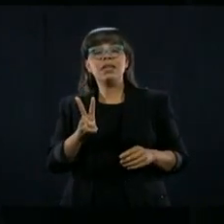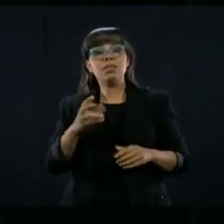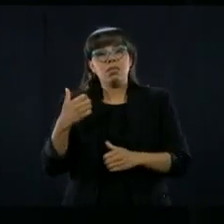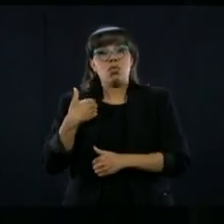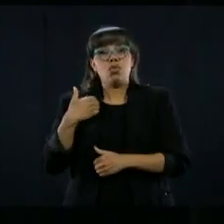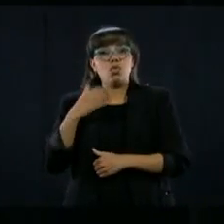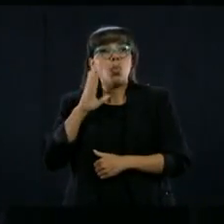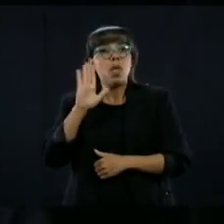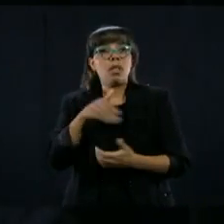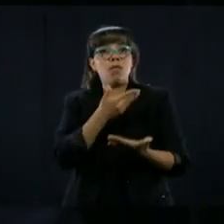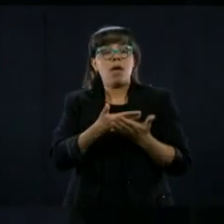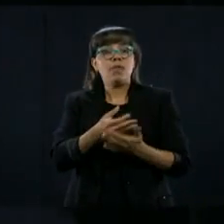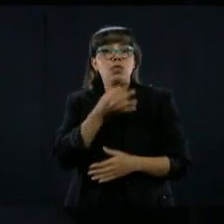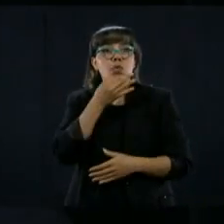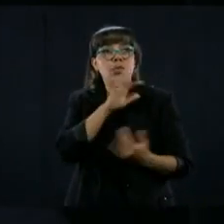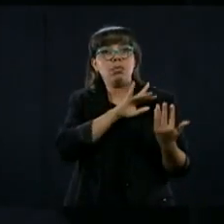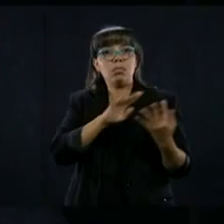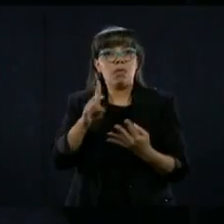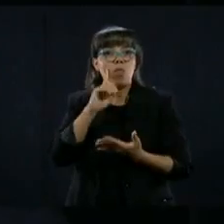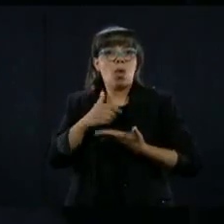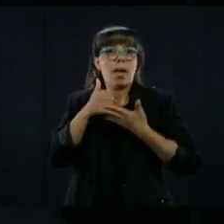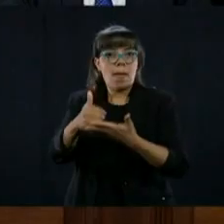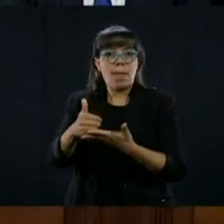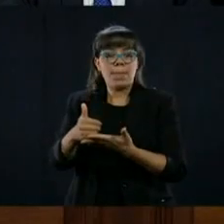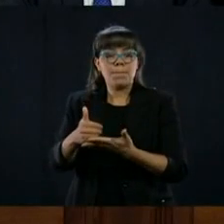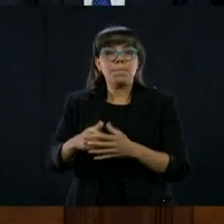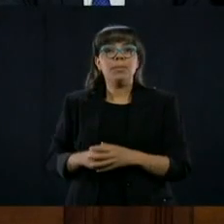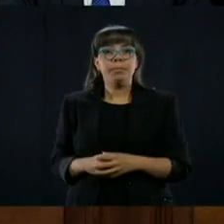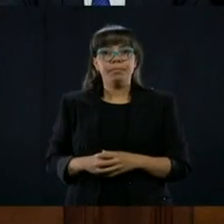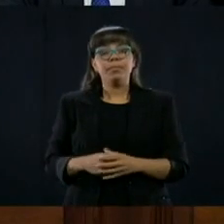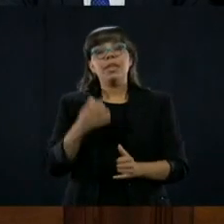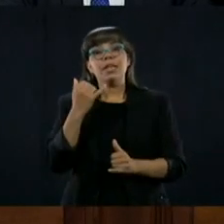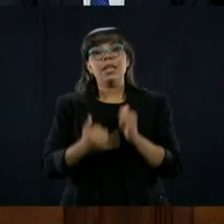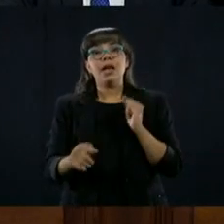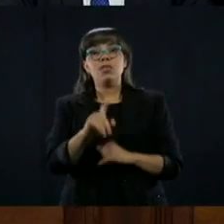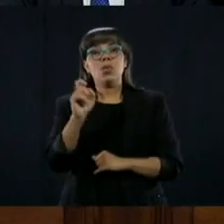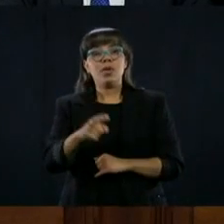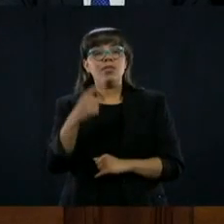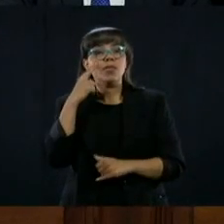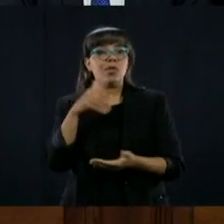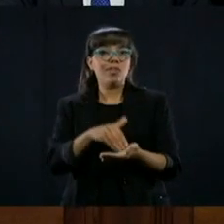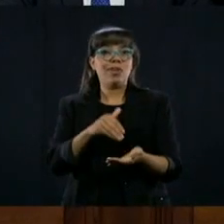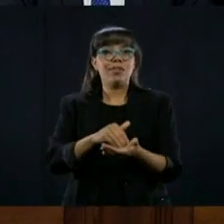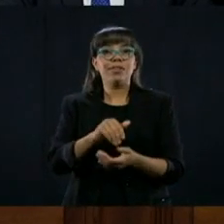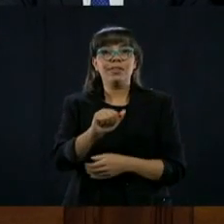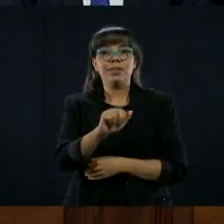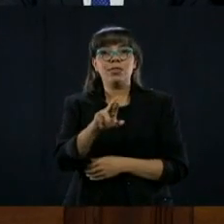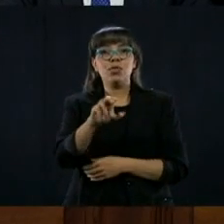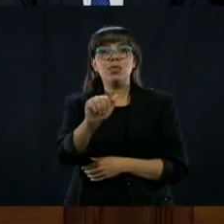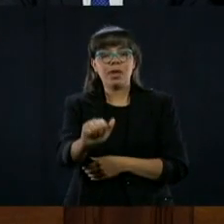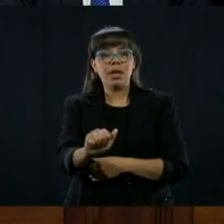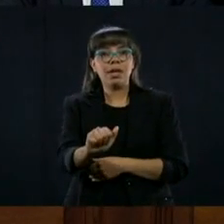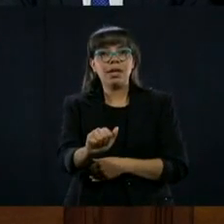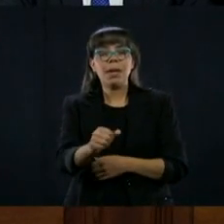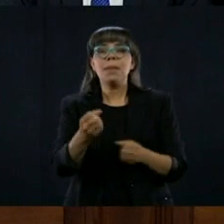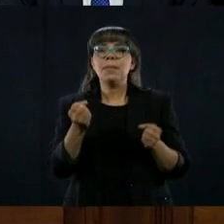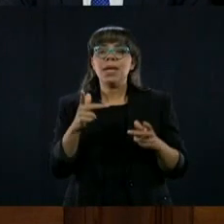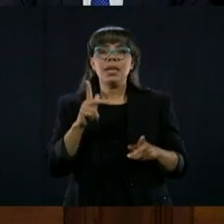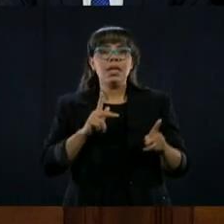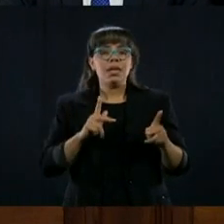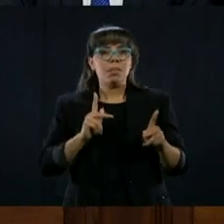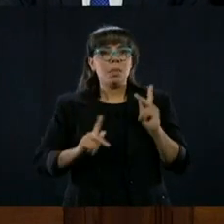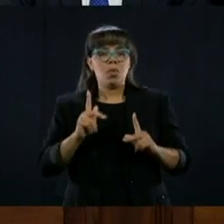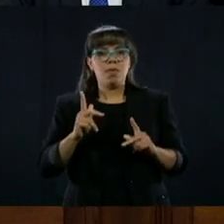have. Thank you. And now for Mr. Arruda's very last question. Many people are worried about the situation in Montreal